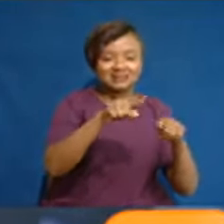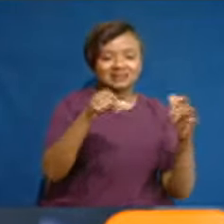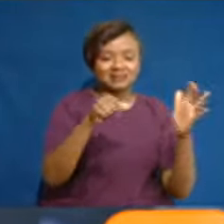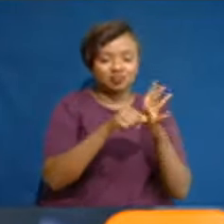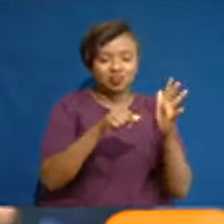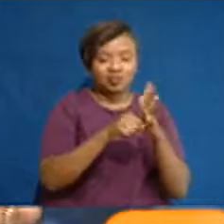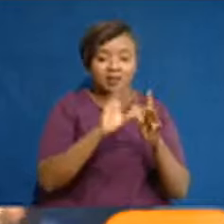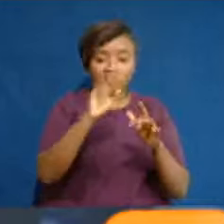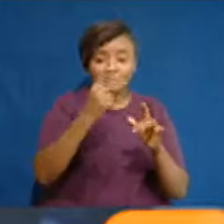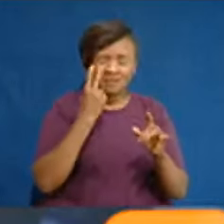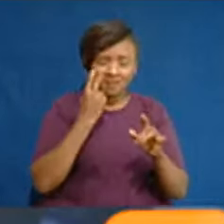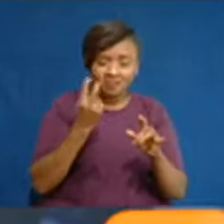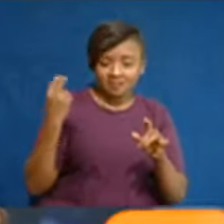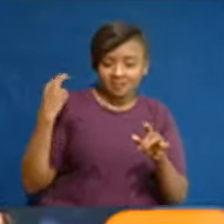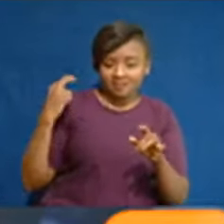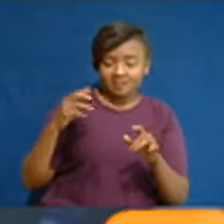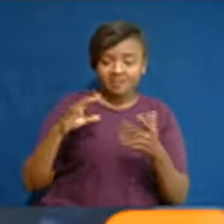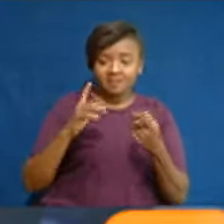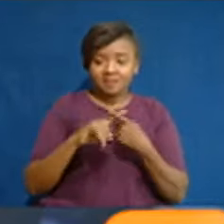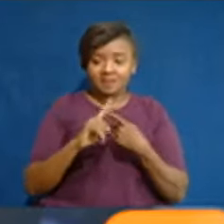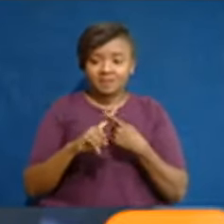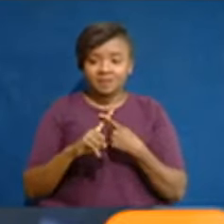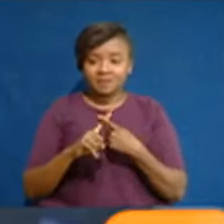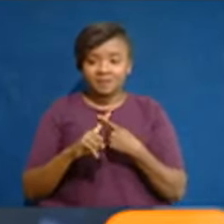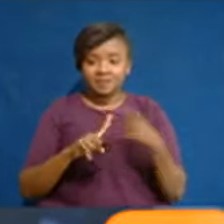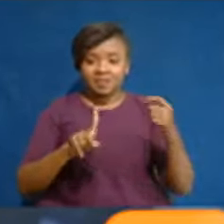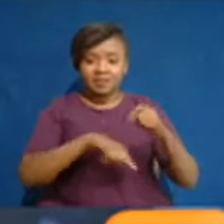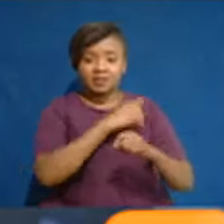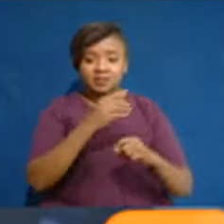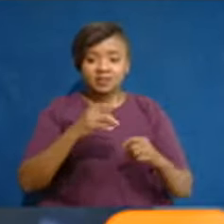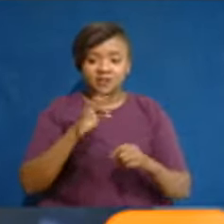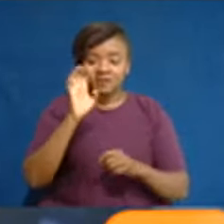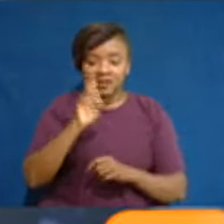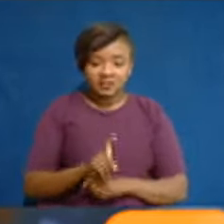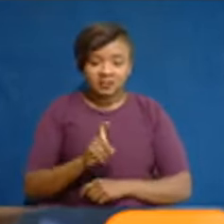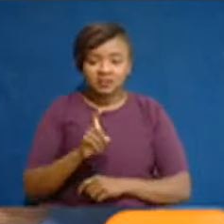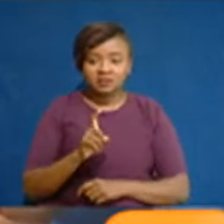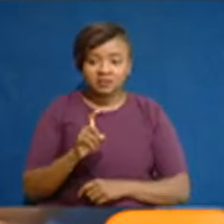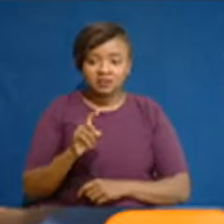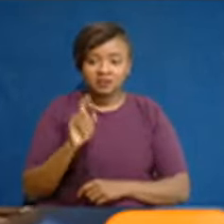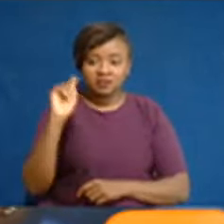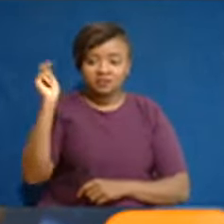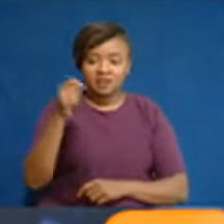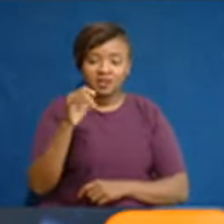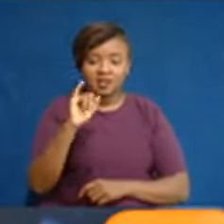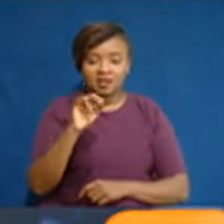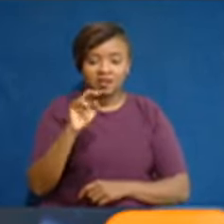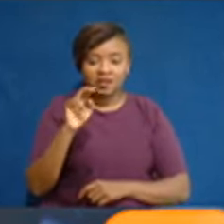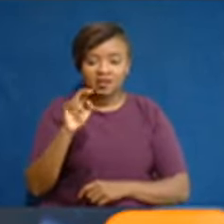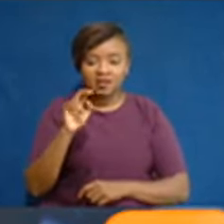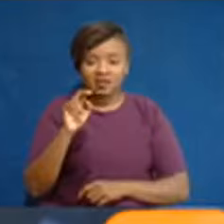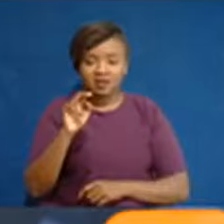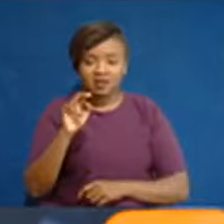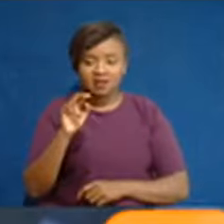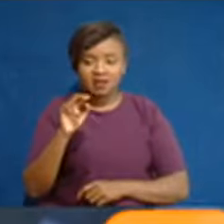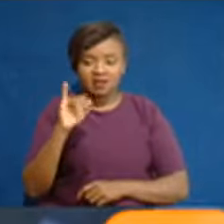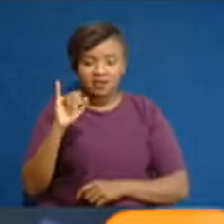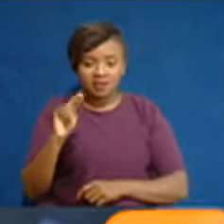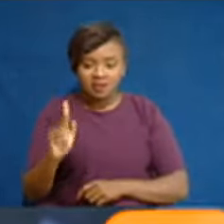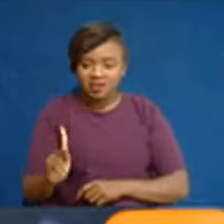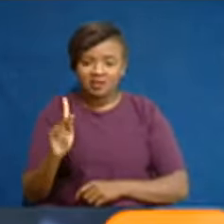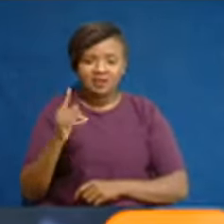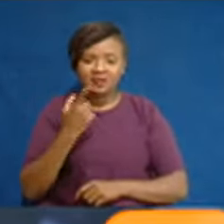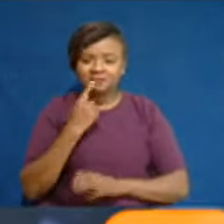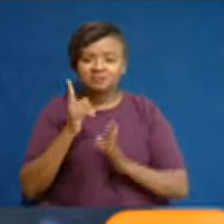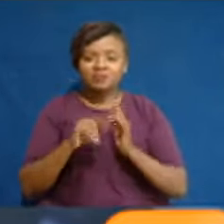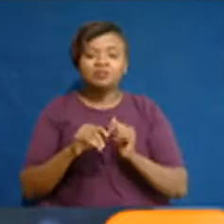he's chief executive of Kenya Inc. He has to be believed. He has to be able to say, I'm going to switch off the lights tomorrow, and people believe him. That's a big